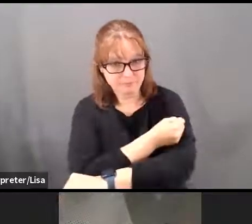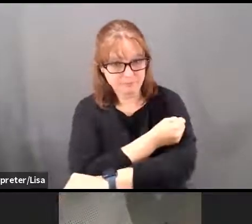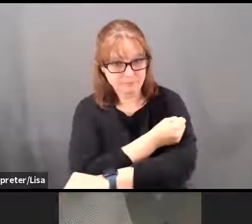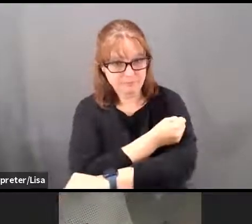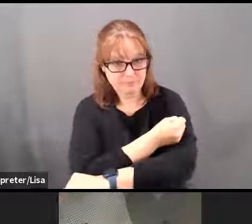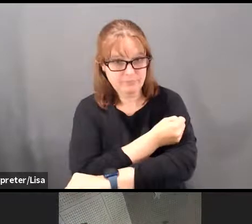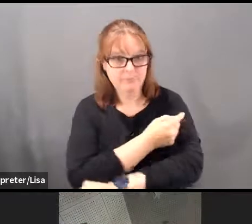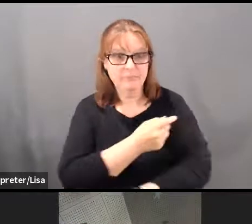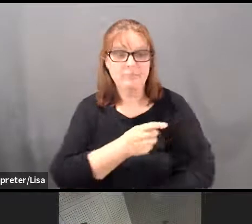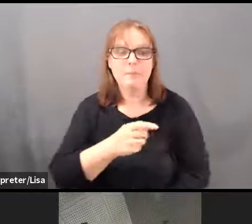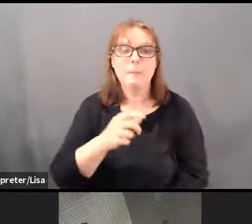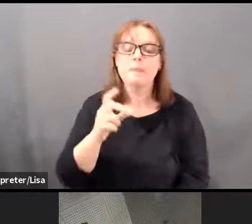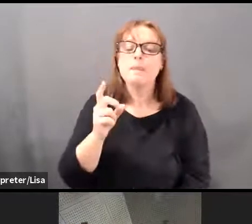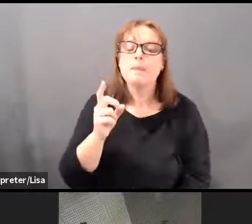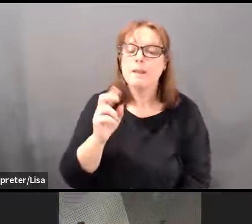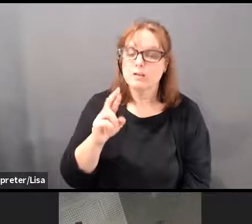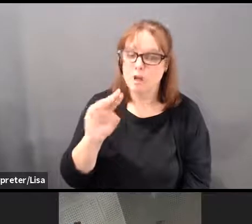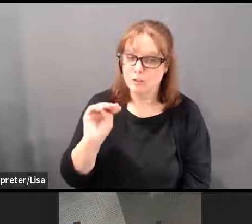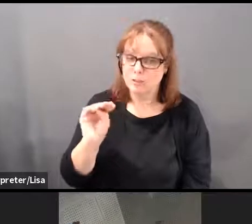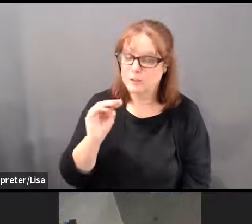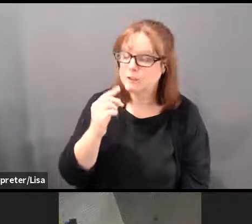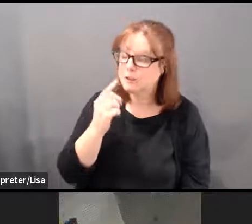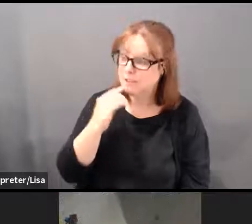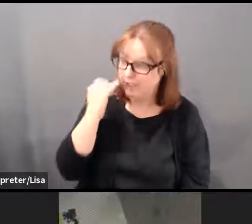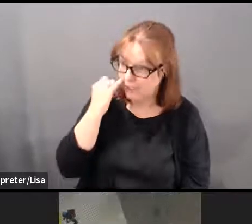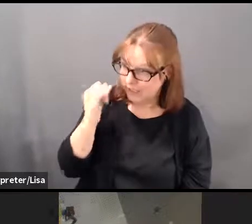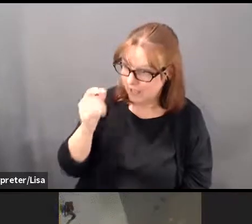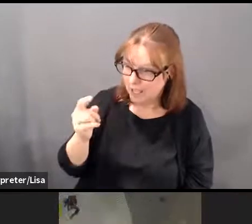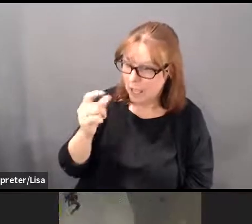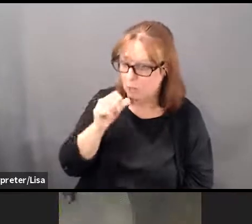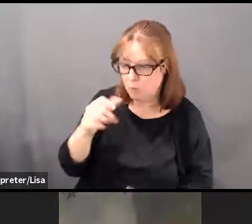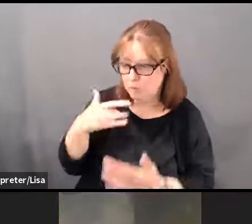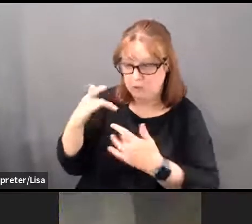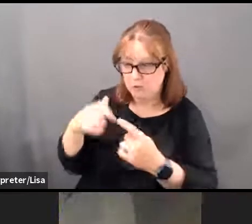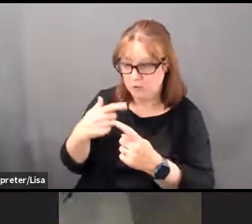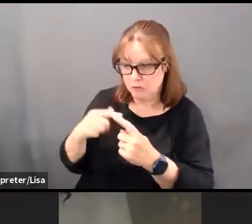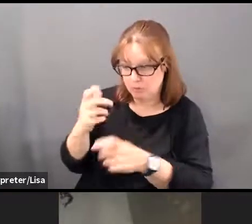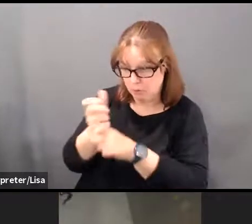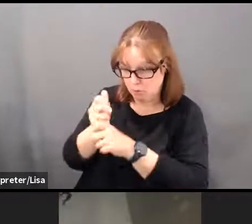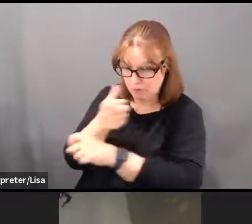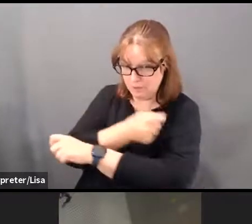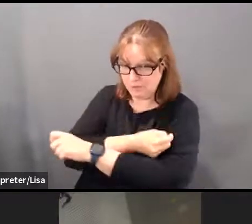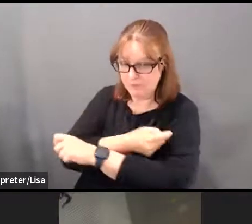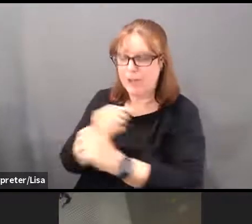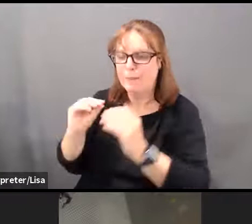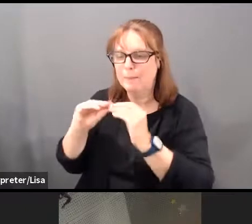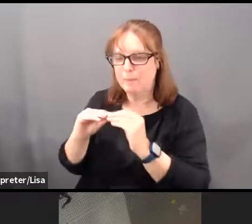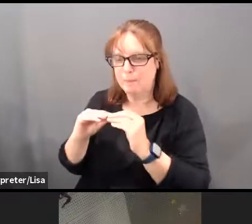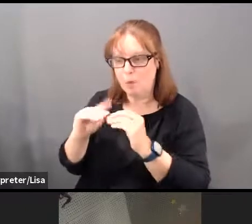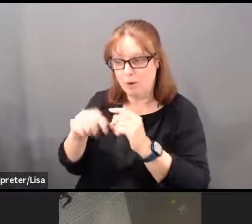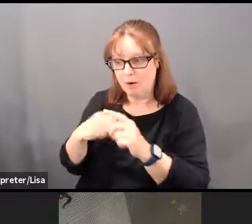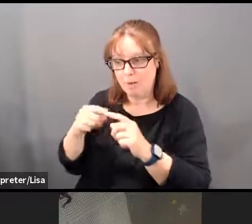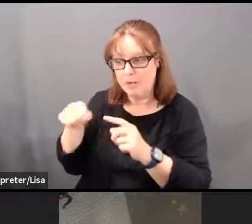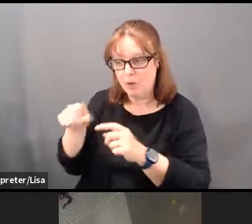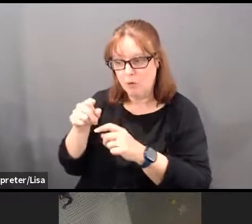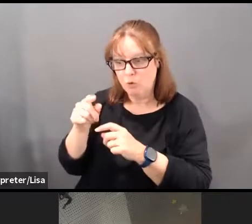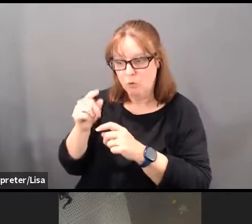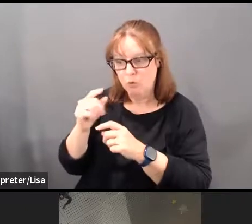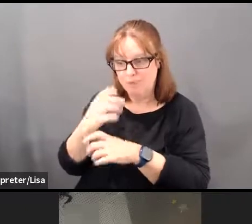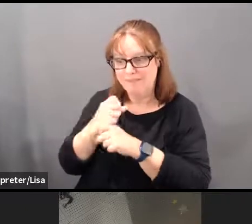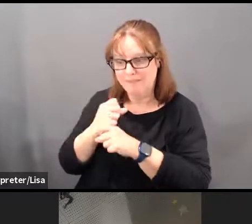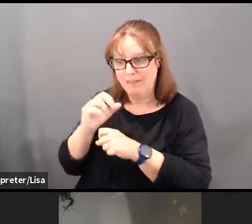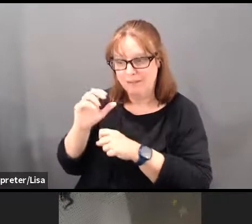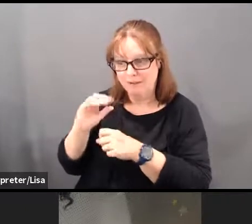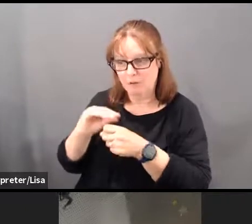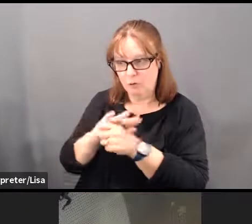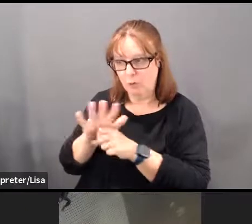talk to your doctor about that. Like I'm not at all concerned about you getting the vaccine. I'm more concerned about you getting COVID, quite frankly. So I would